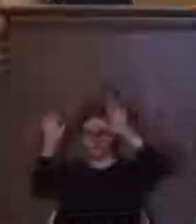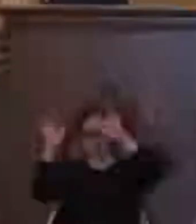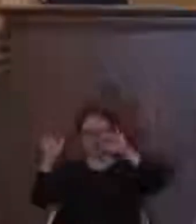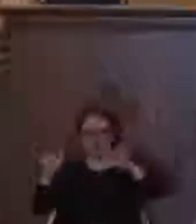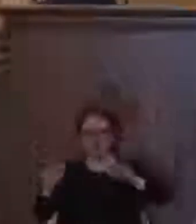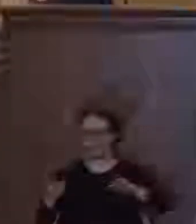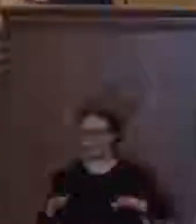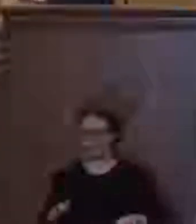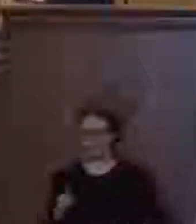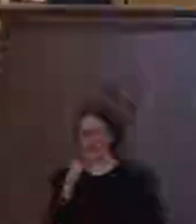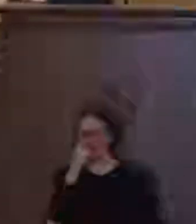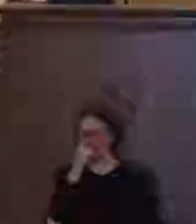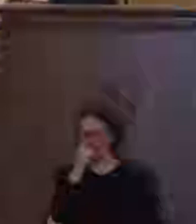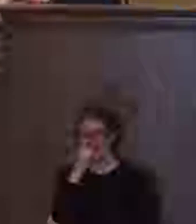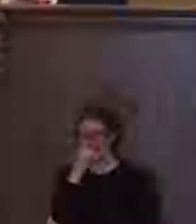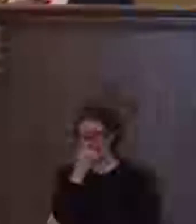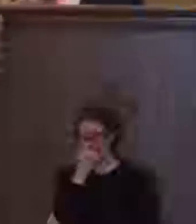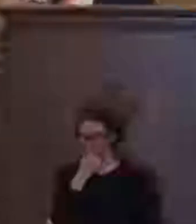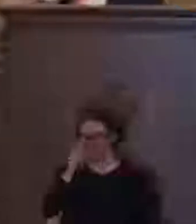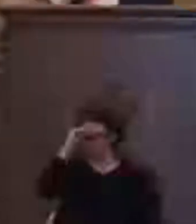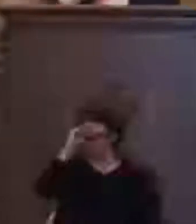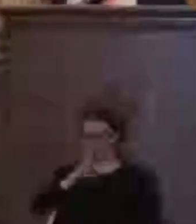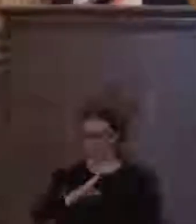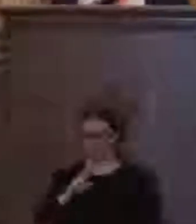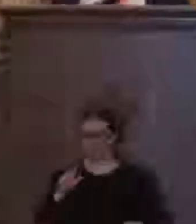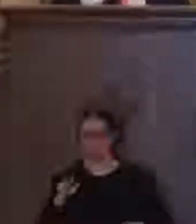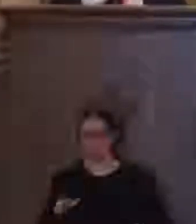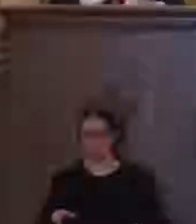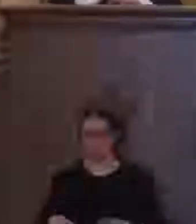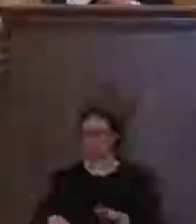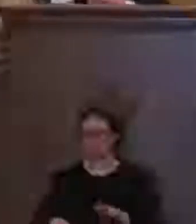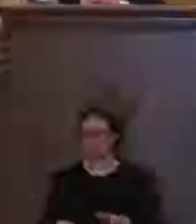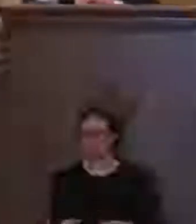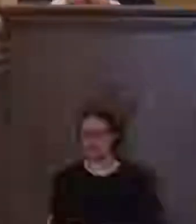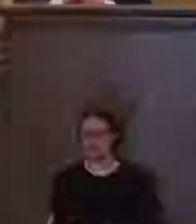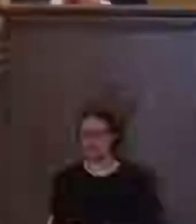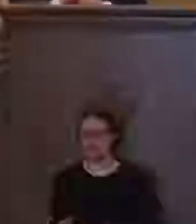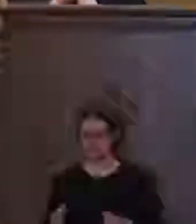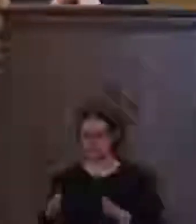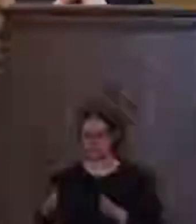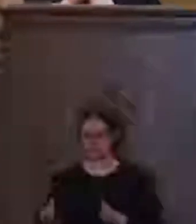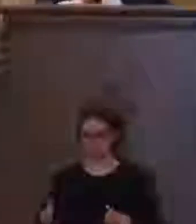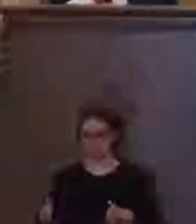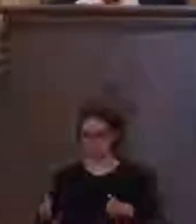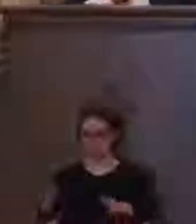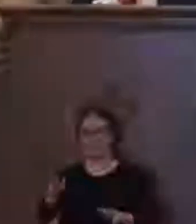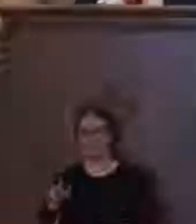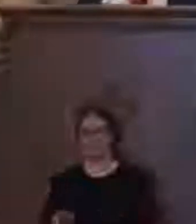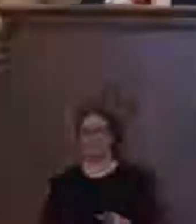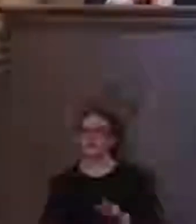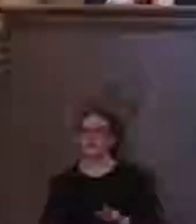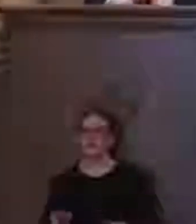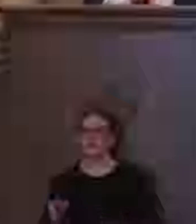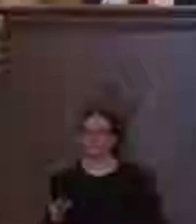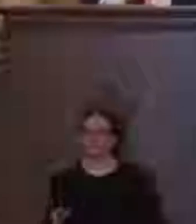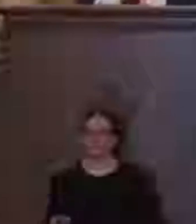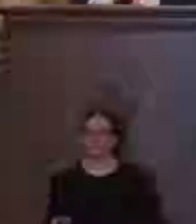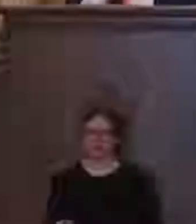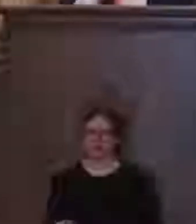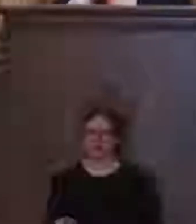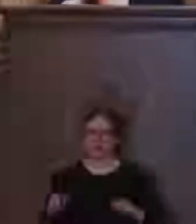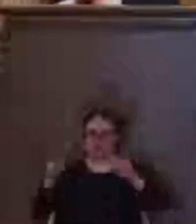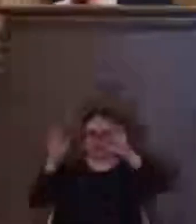All right. And there was this man, and he was walking down the shoulder of the road. Just walking. Yeah. And it just